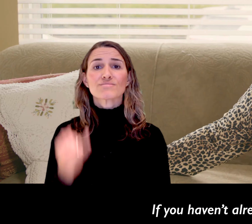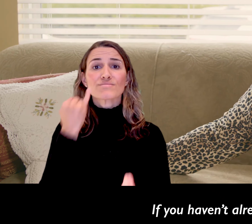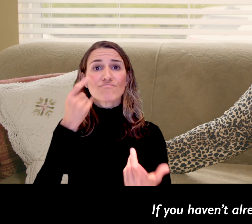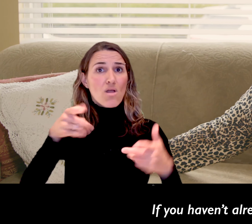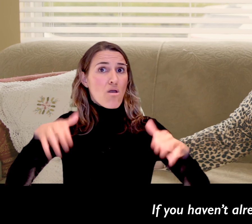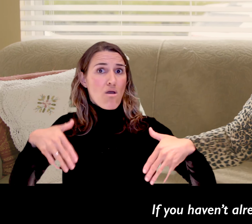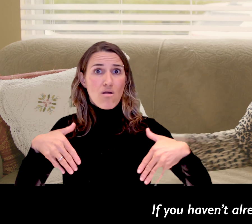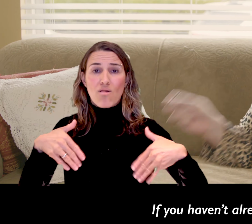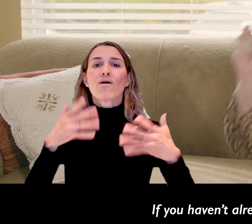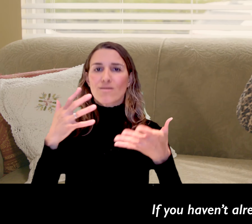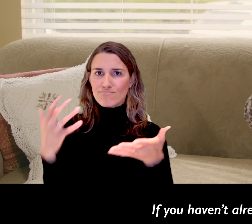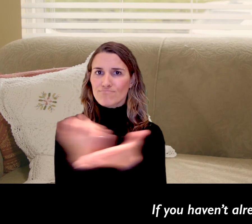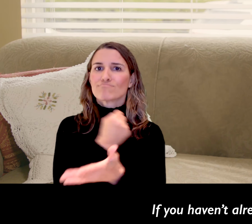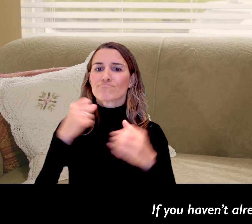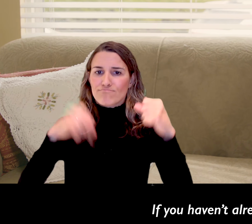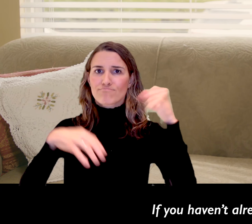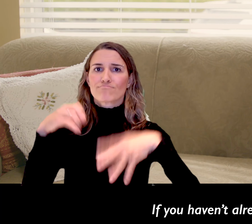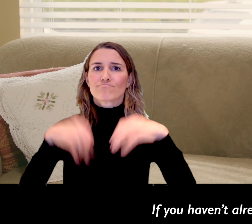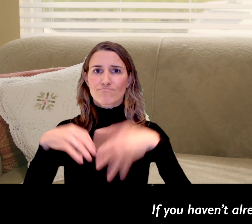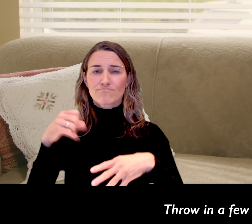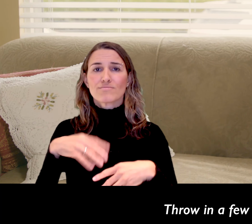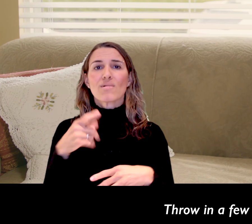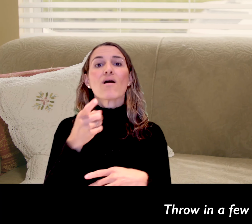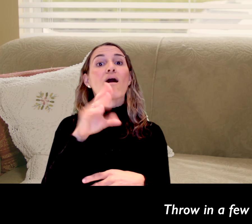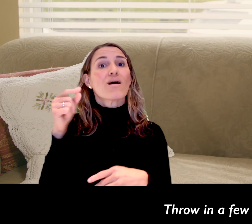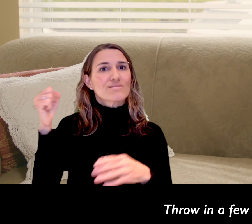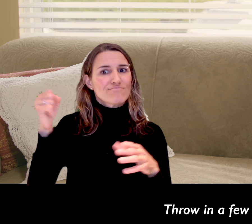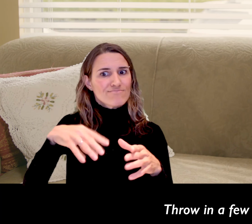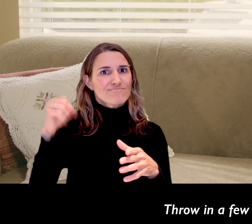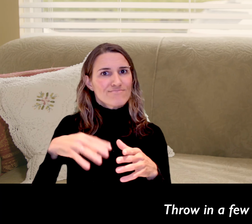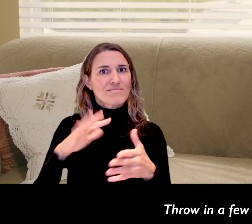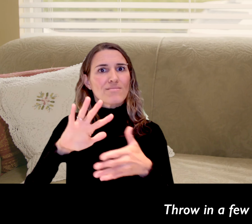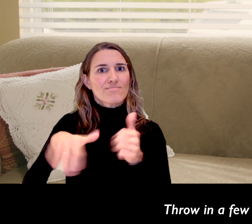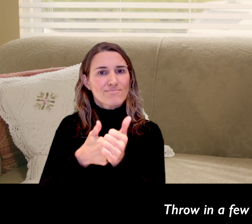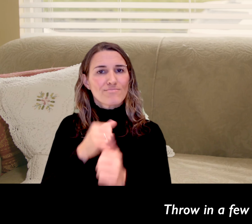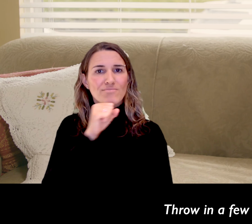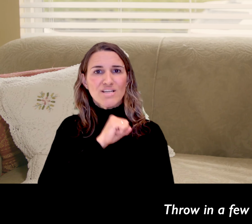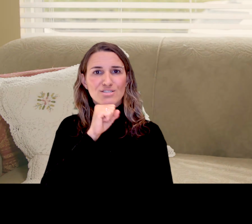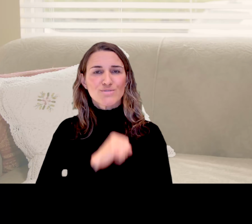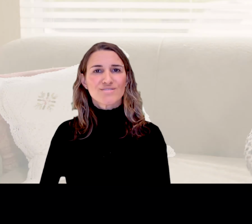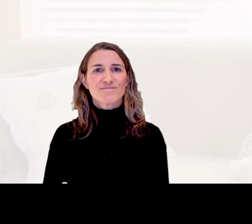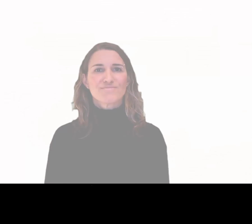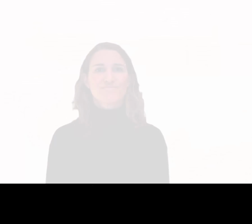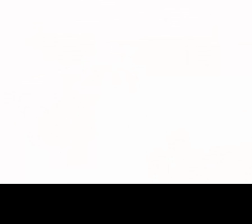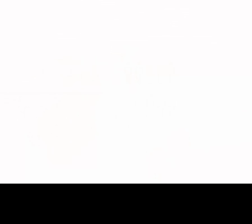And if you haven't already, now's your chance. Throw in a few more extra batteries.